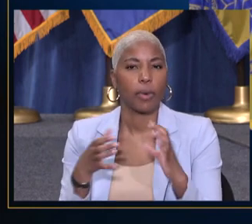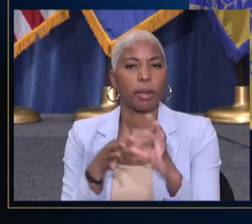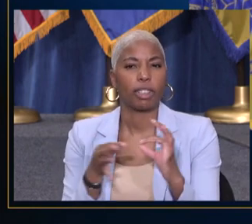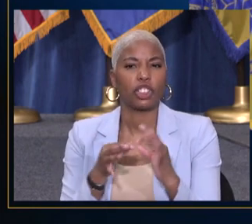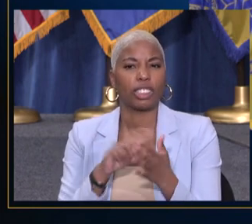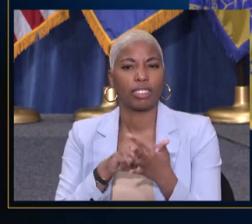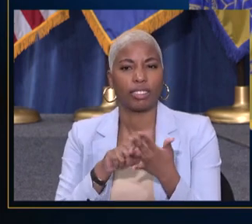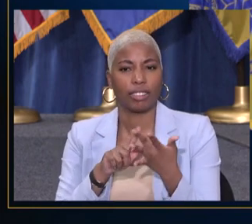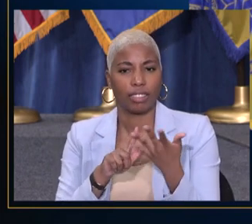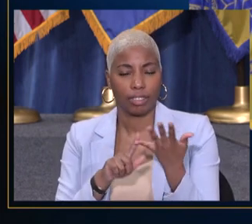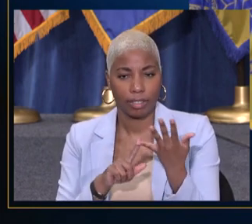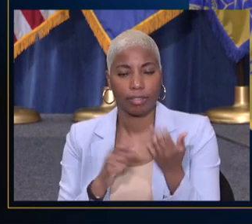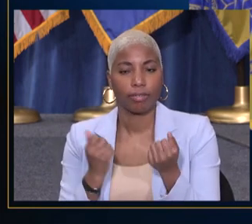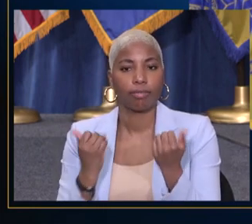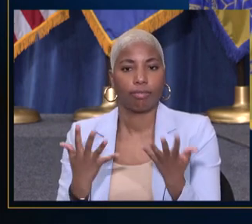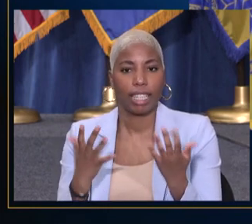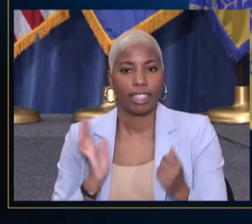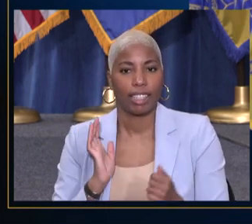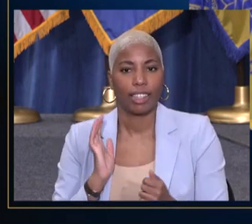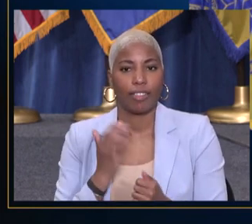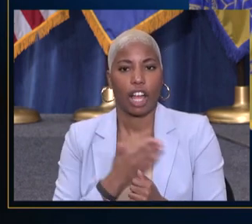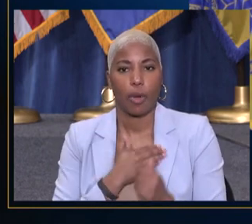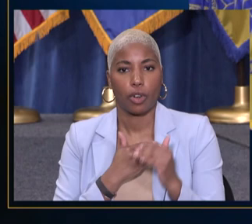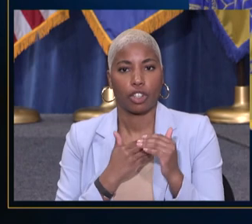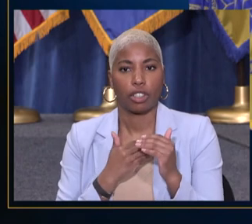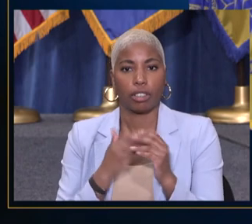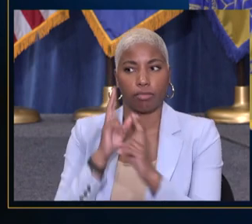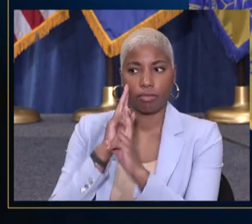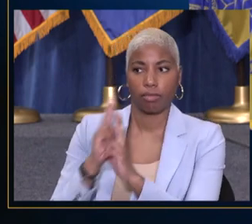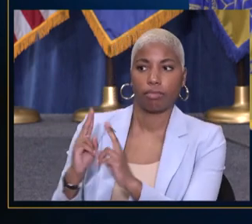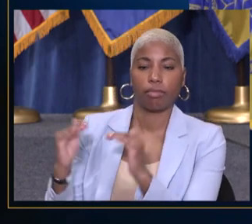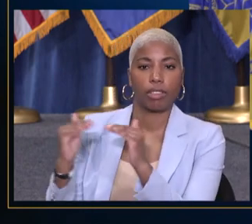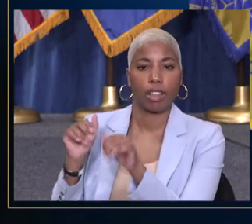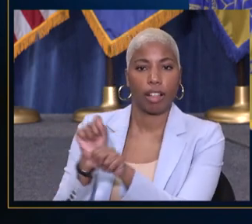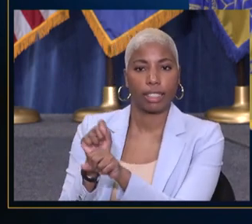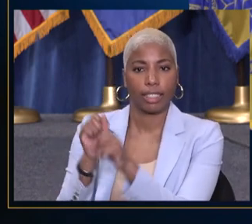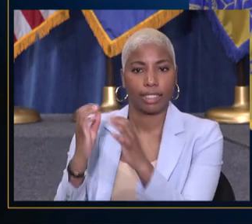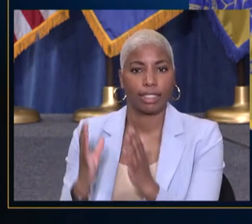things that many of our esteemed colleagues who are here today will mention.